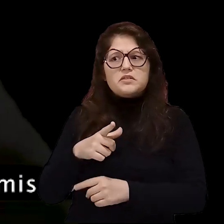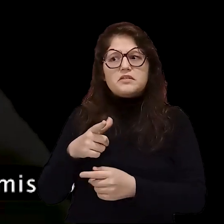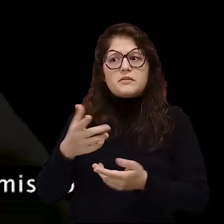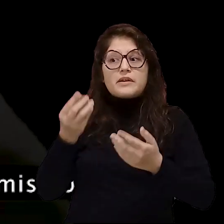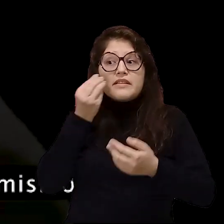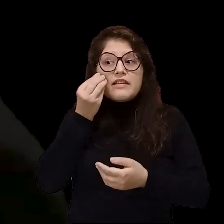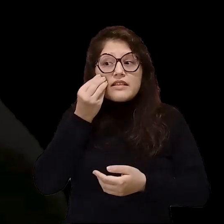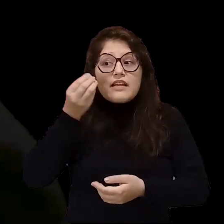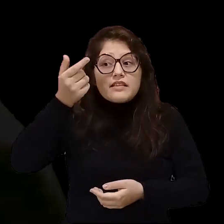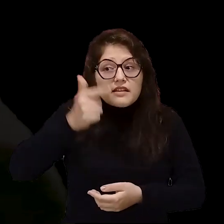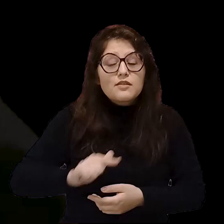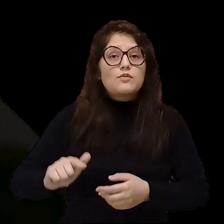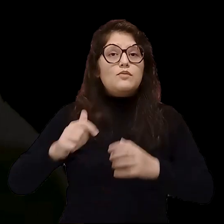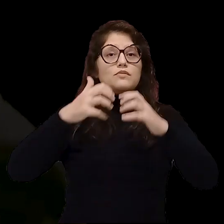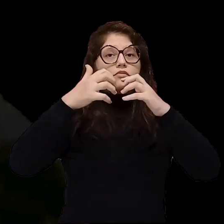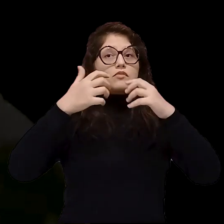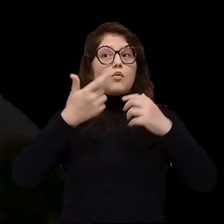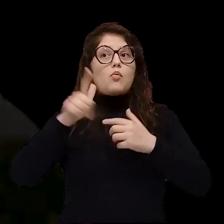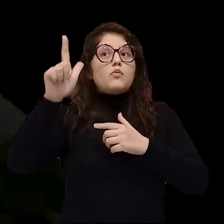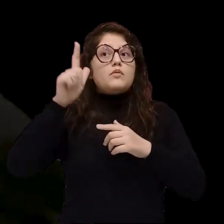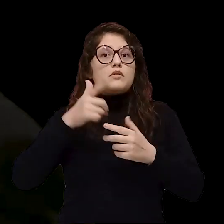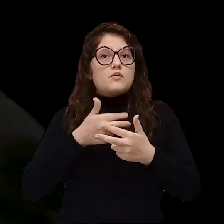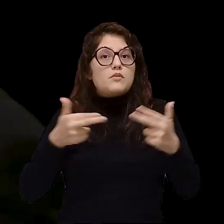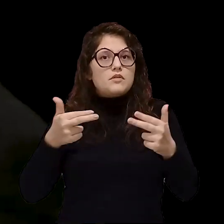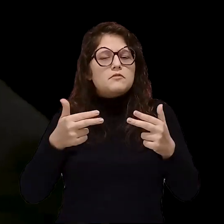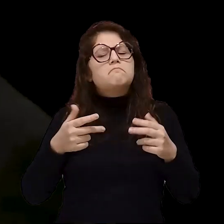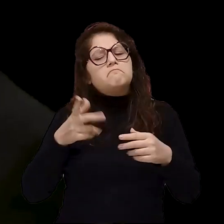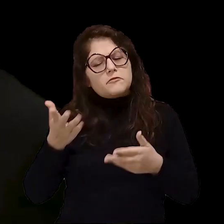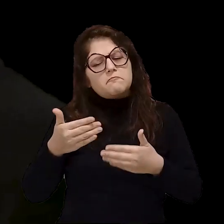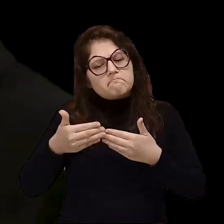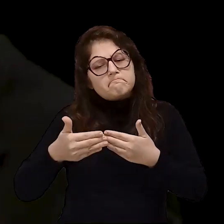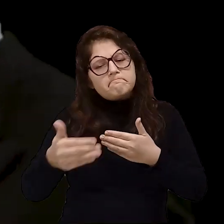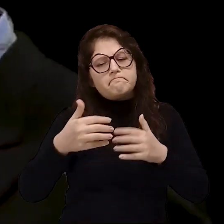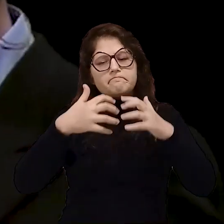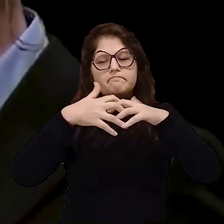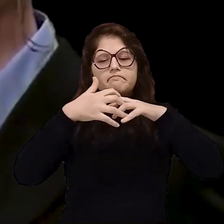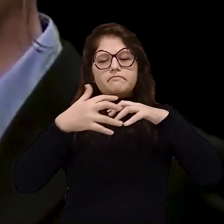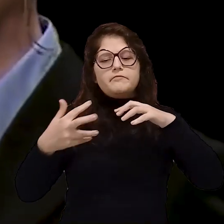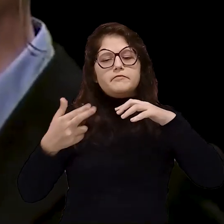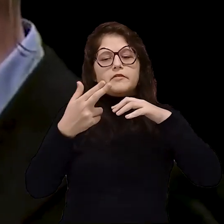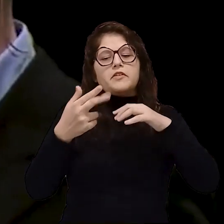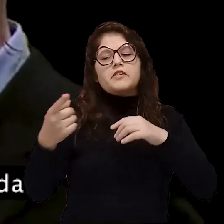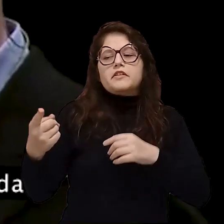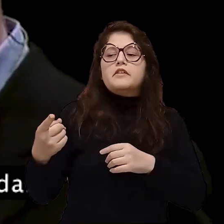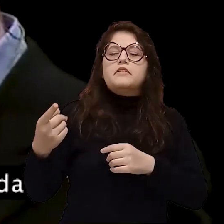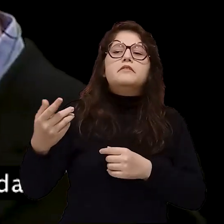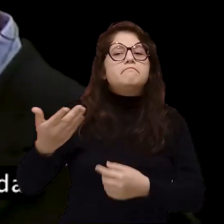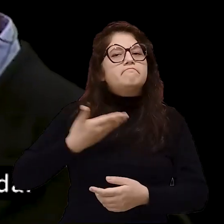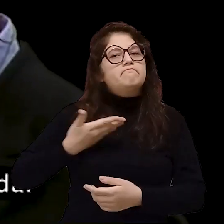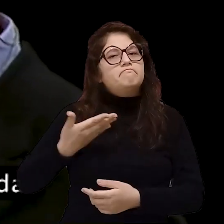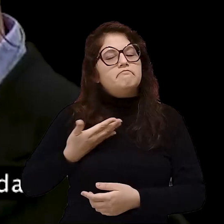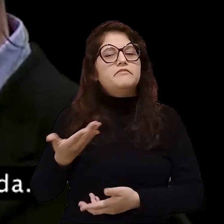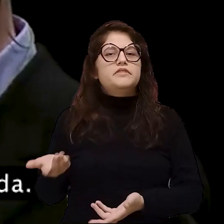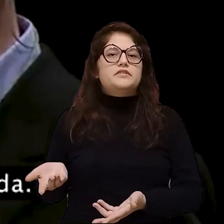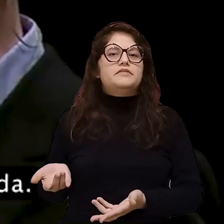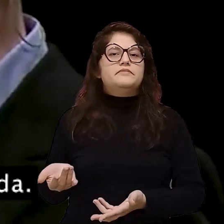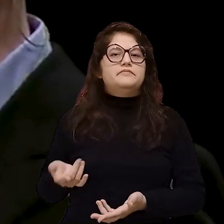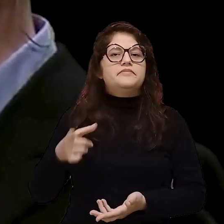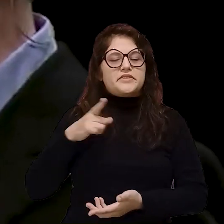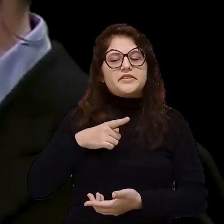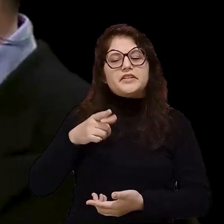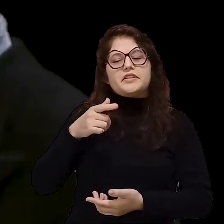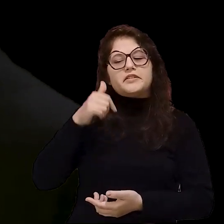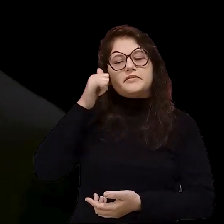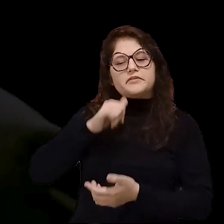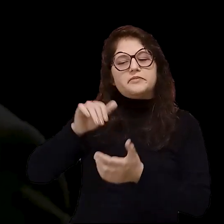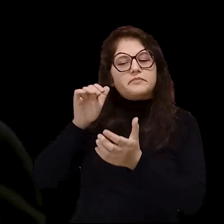enough optimism to reach out for one more. And he had the cingulotomy, and it was incredibly successful.